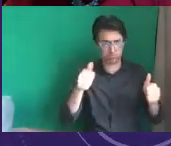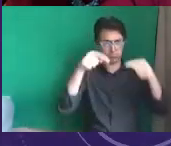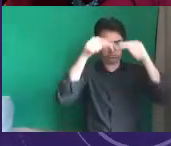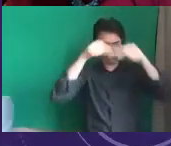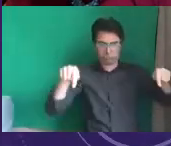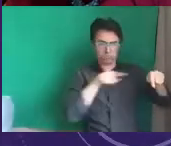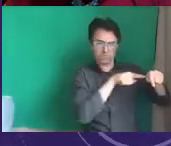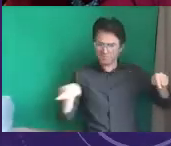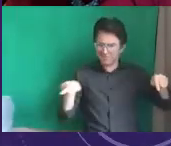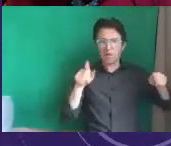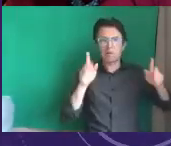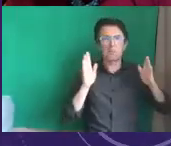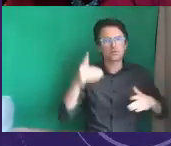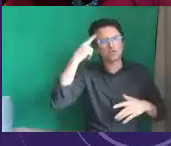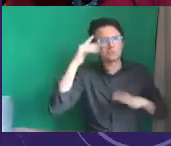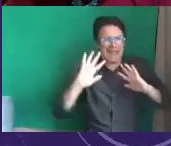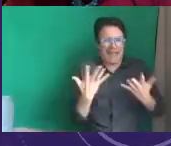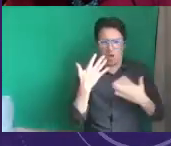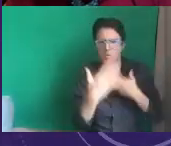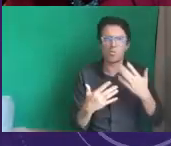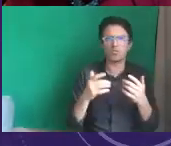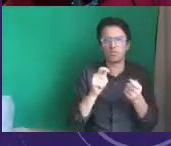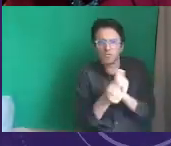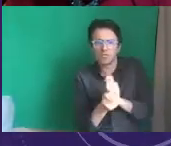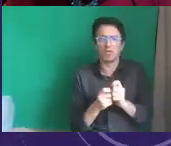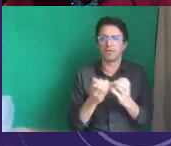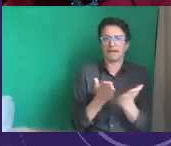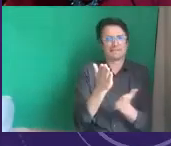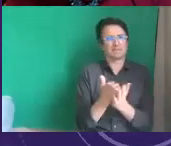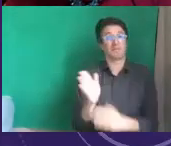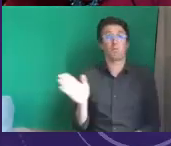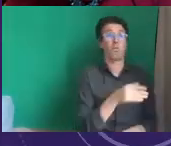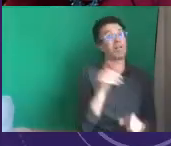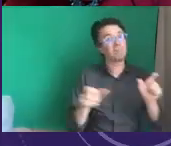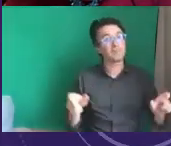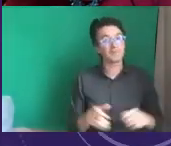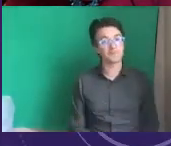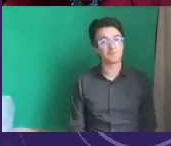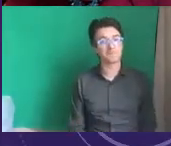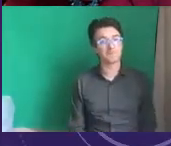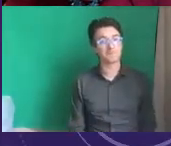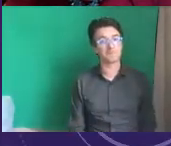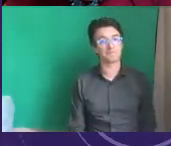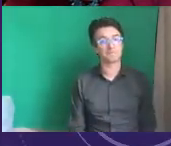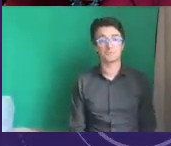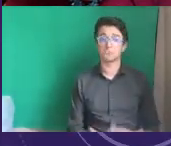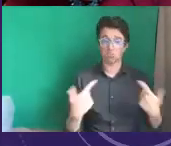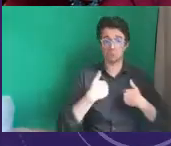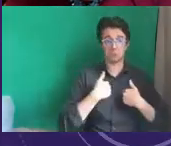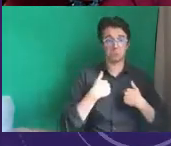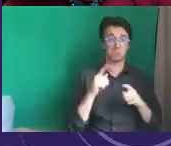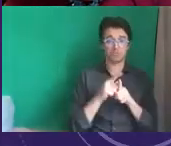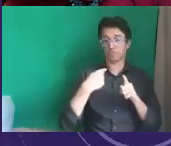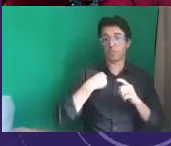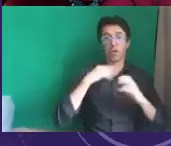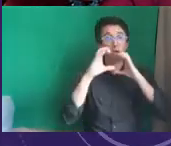posting on social media for DIF, but my team members also need to know how to do this as they post individually on